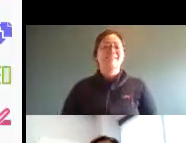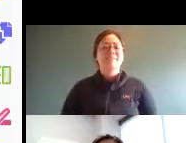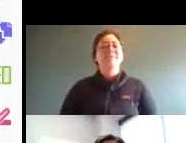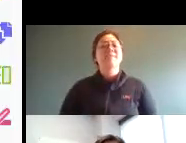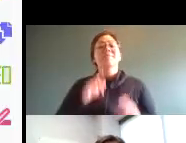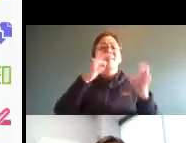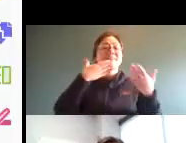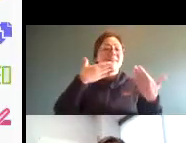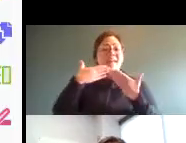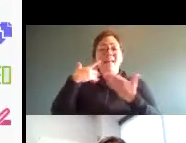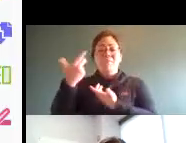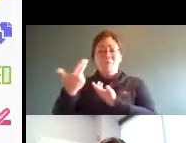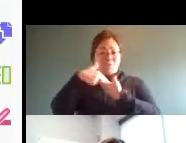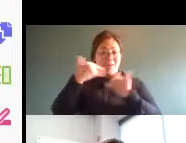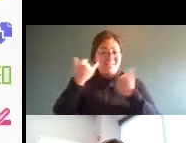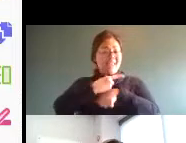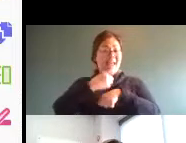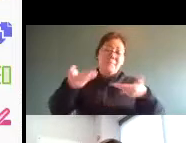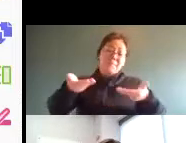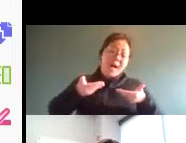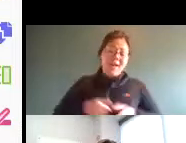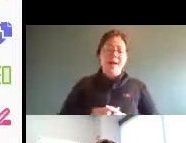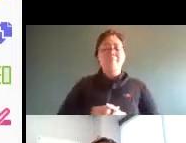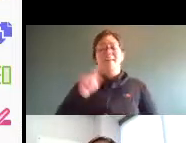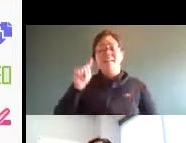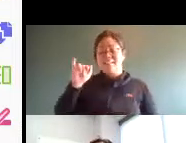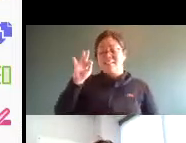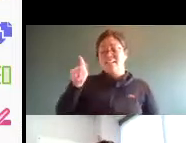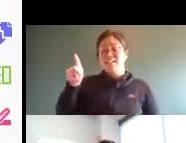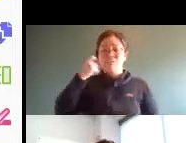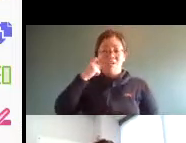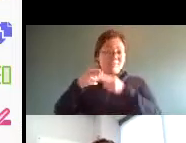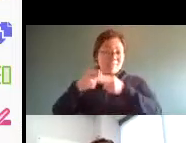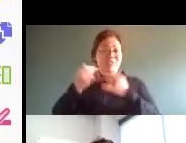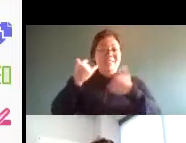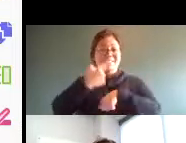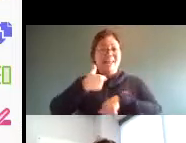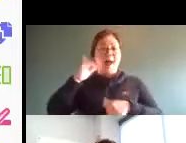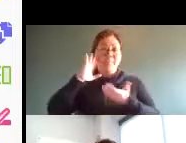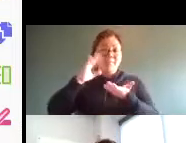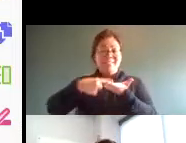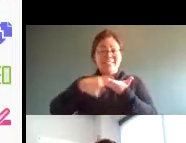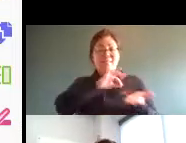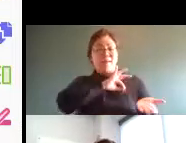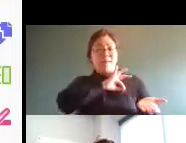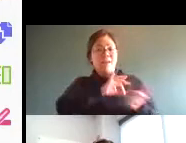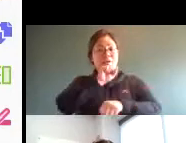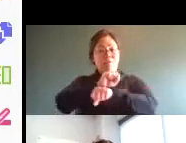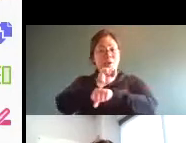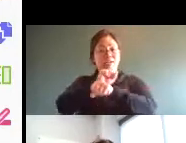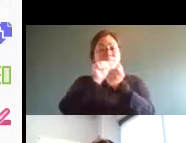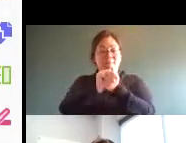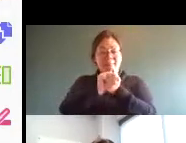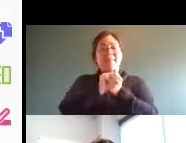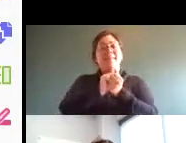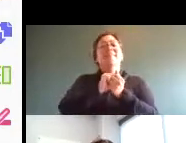Thank you everyone for joining us today and welcome. As Tiffany mentioned, today I will be discussing the benefits of working with immigrant